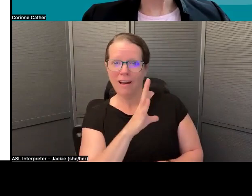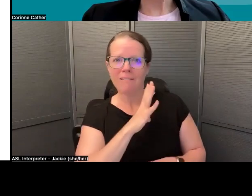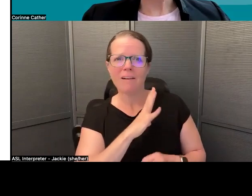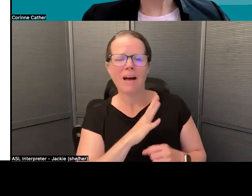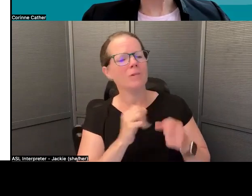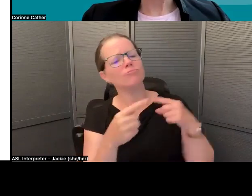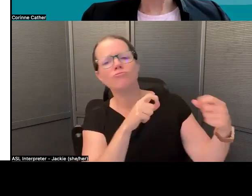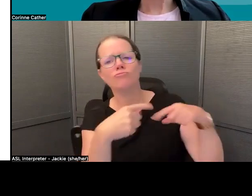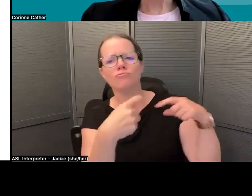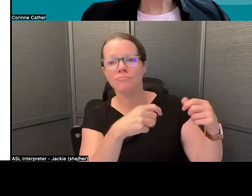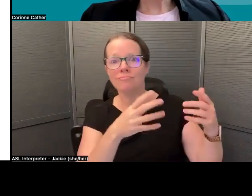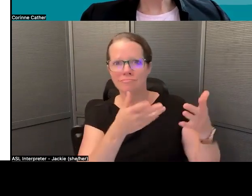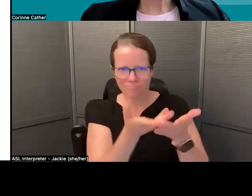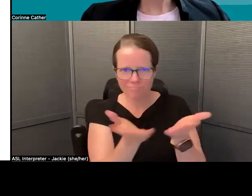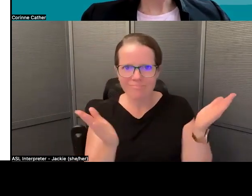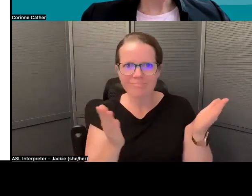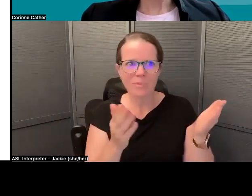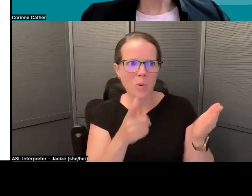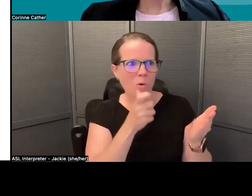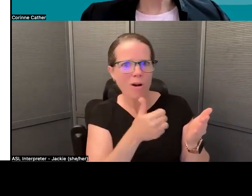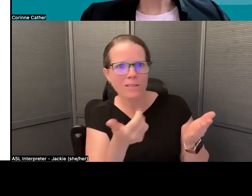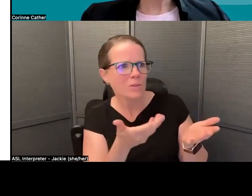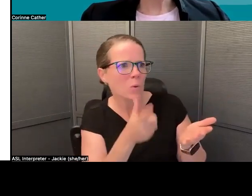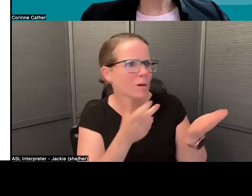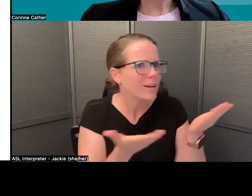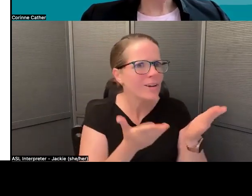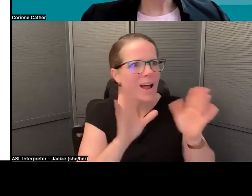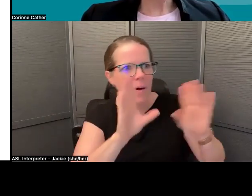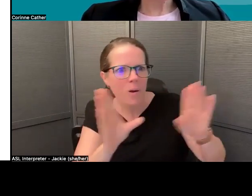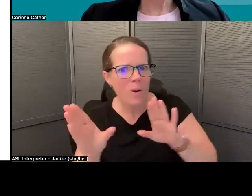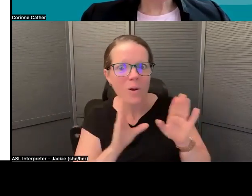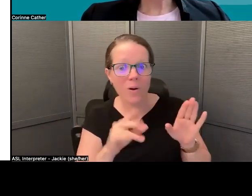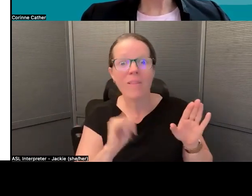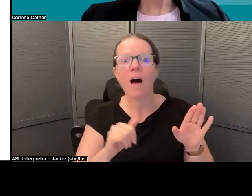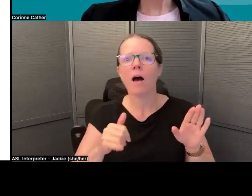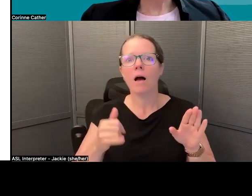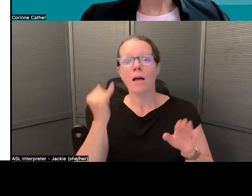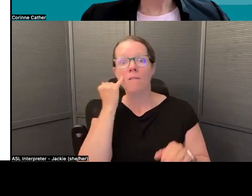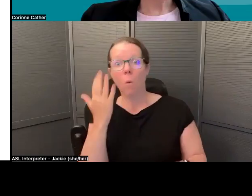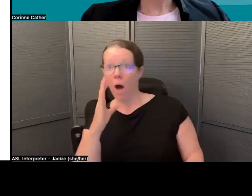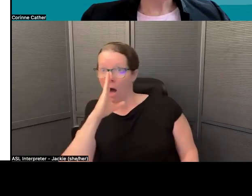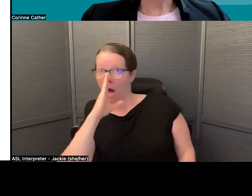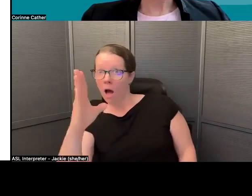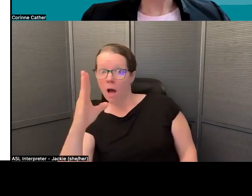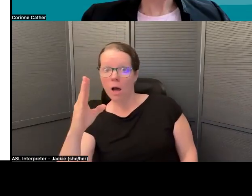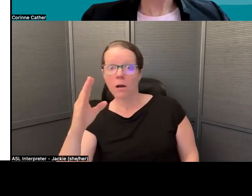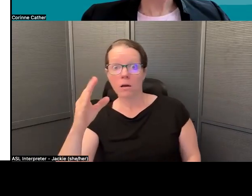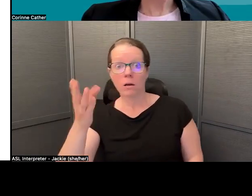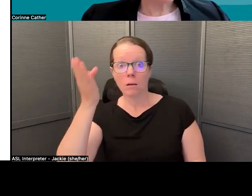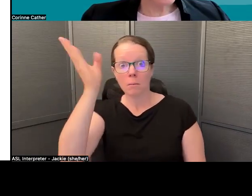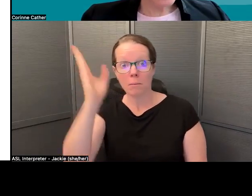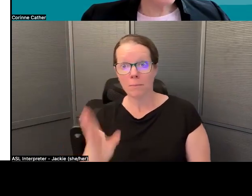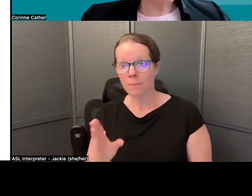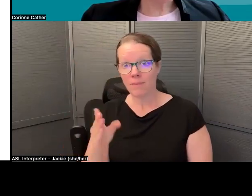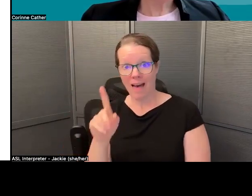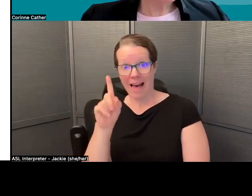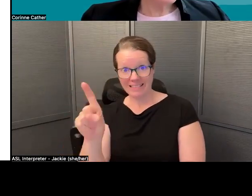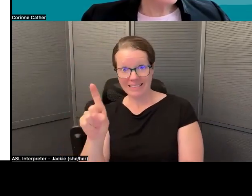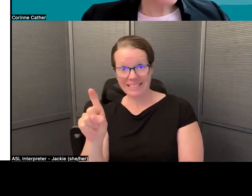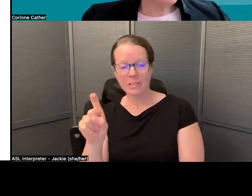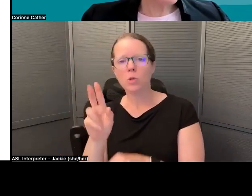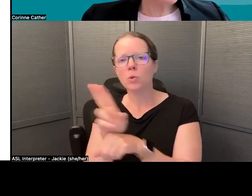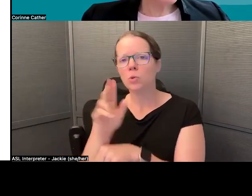in the Q&A. It's a great idea, too, to put the questions as they come up for you and not wait till the very end